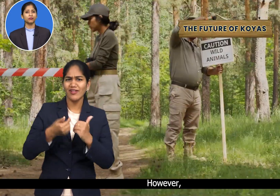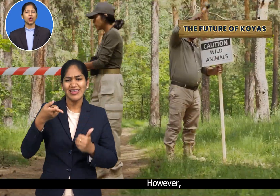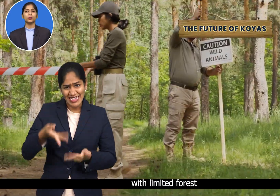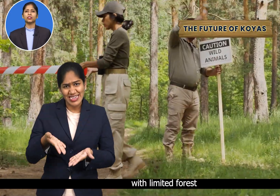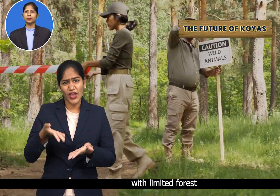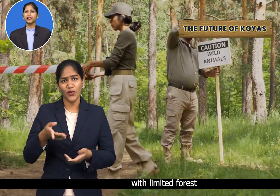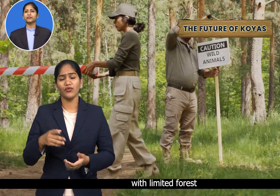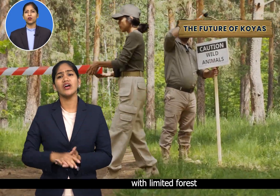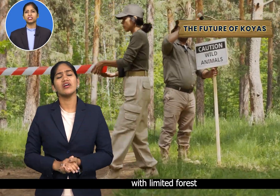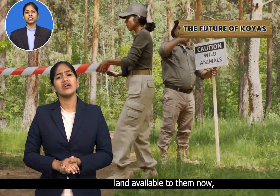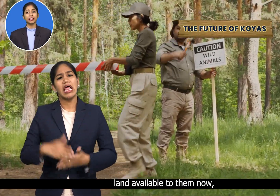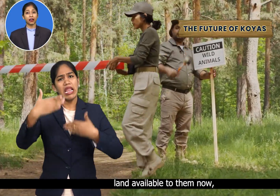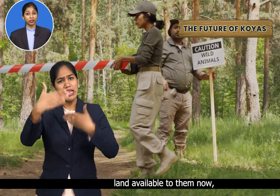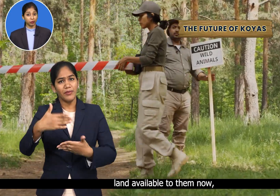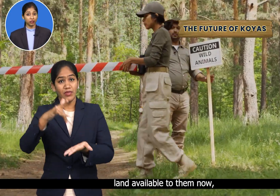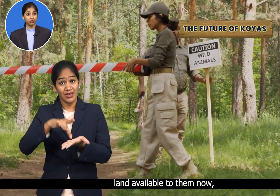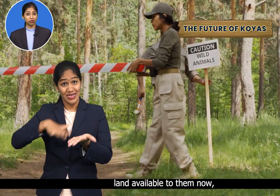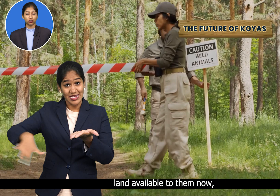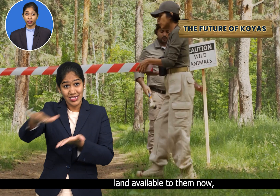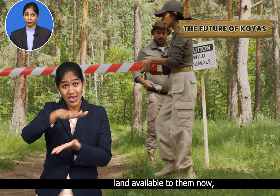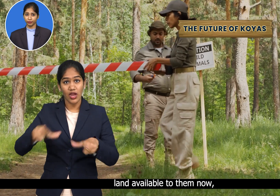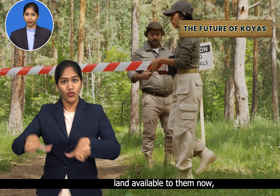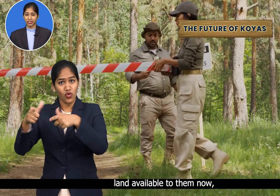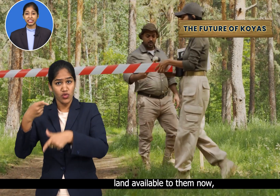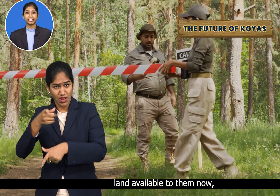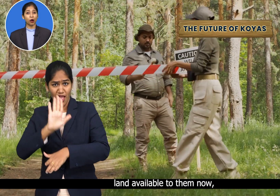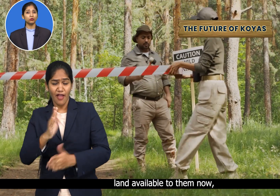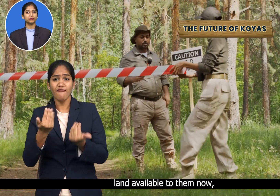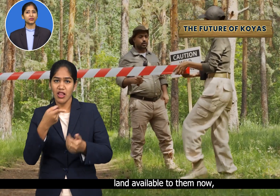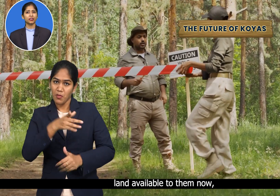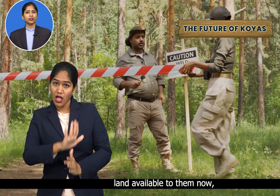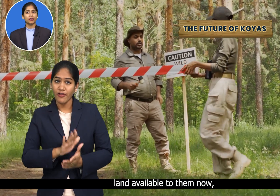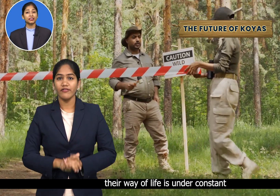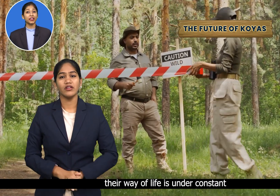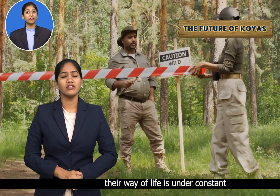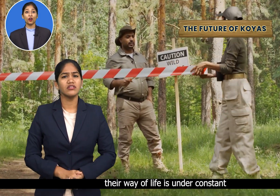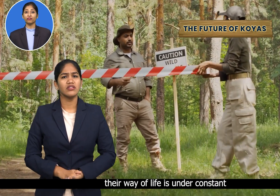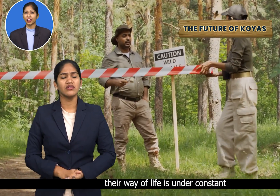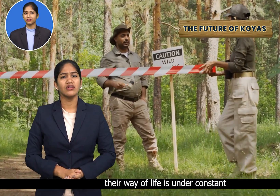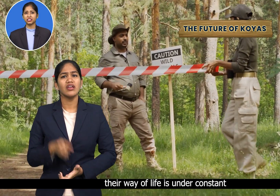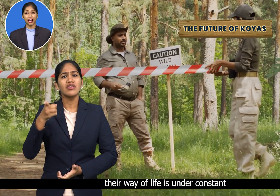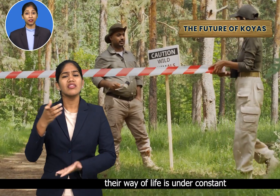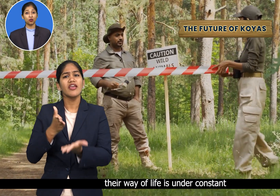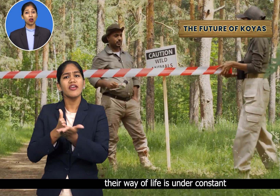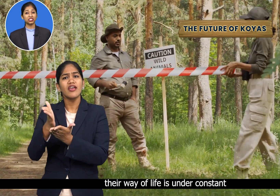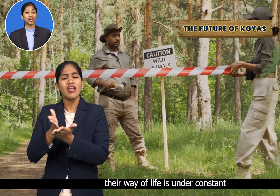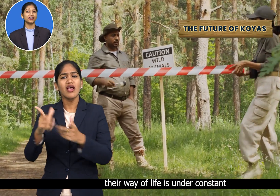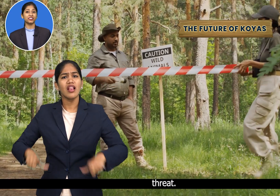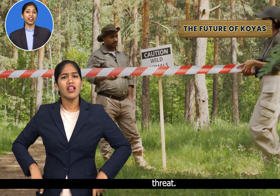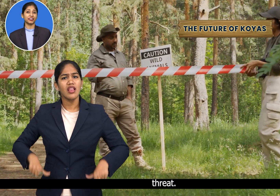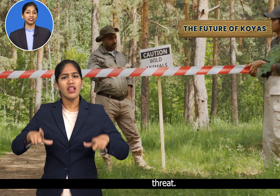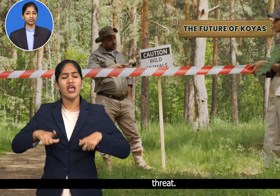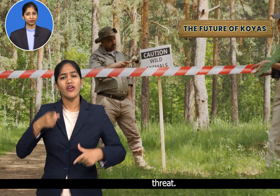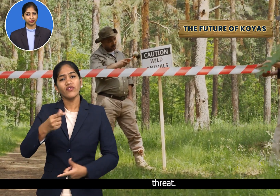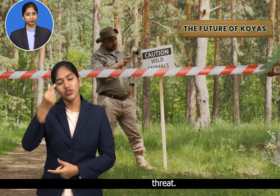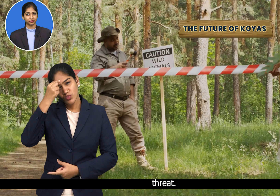However, with limited forest land available to them, now their way of life is under constant